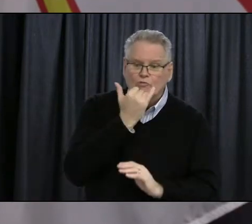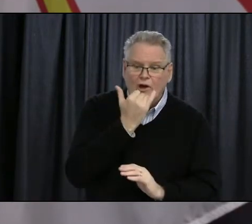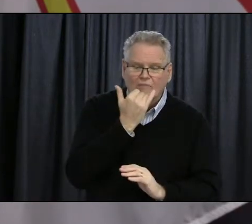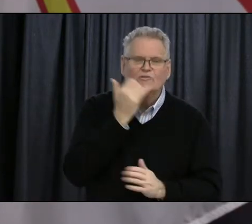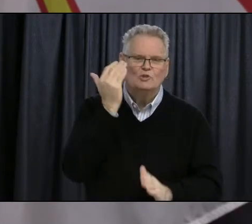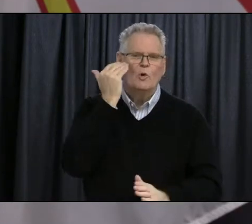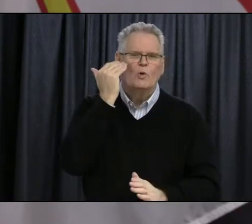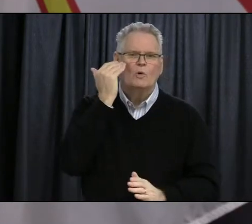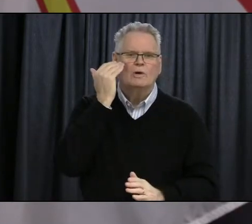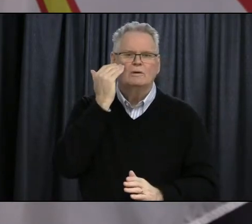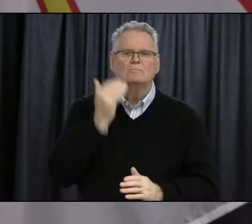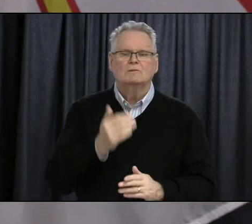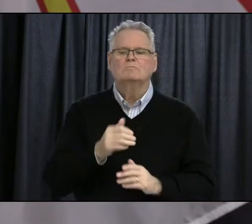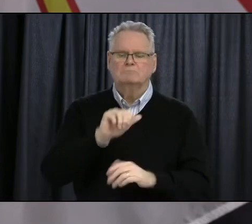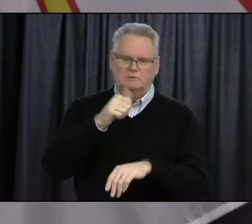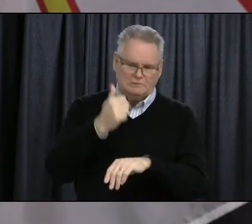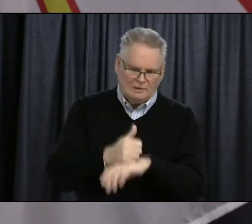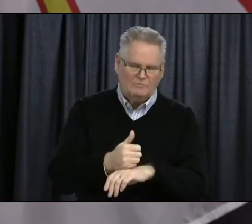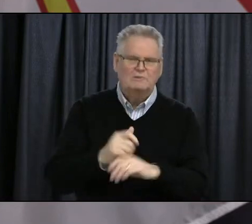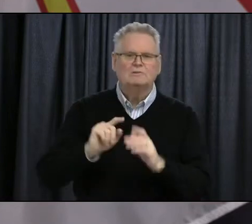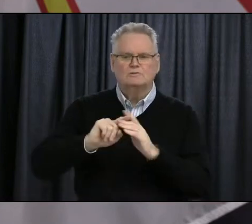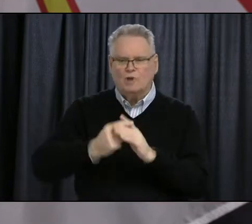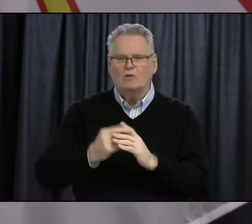safeguards in place to make sure that that doesn't happen again.